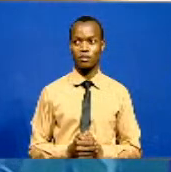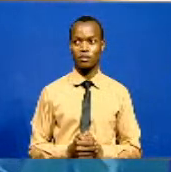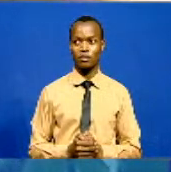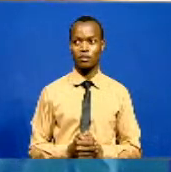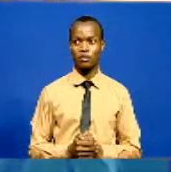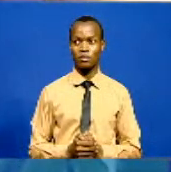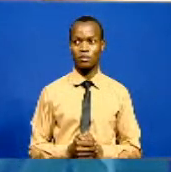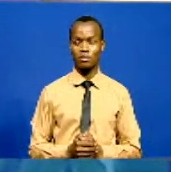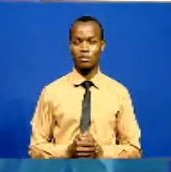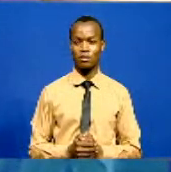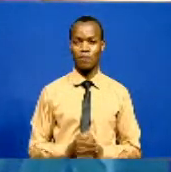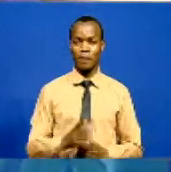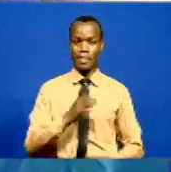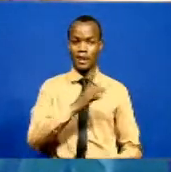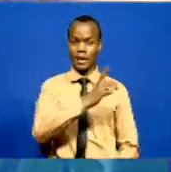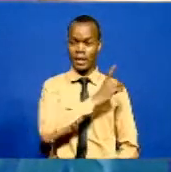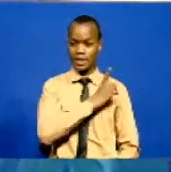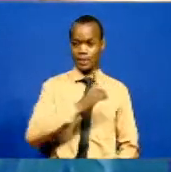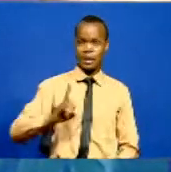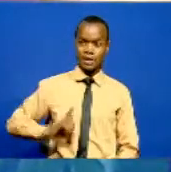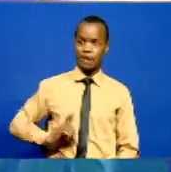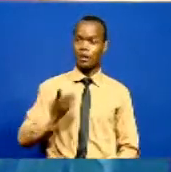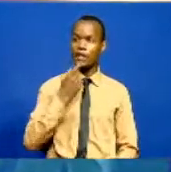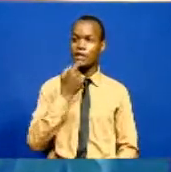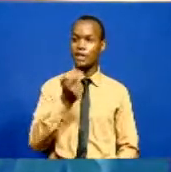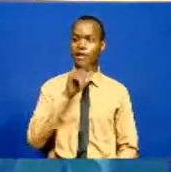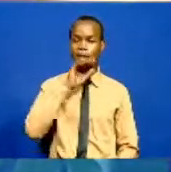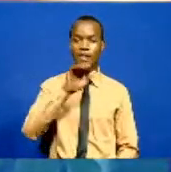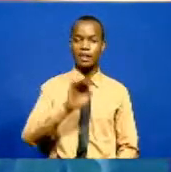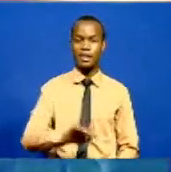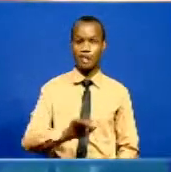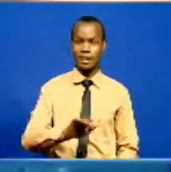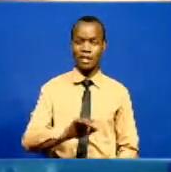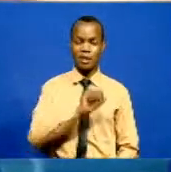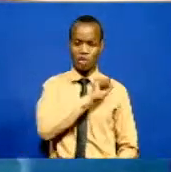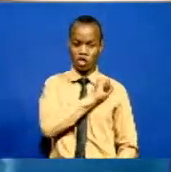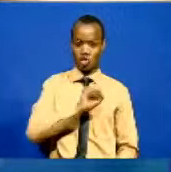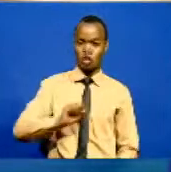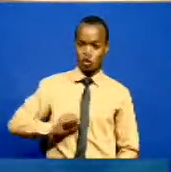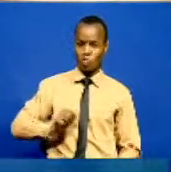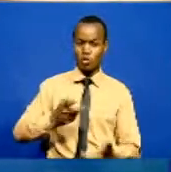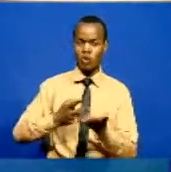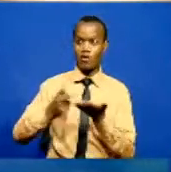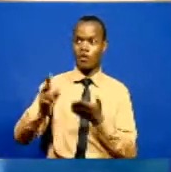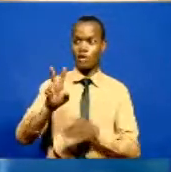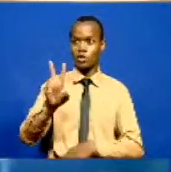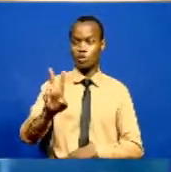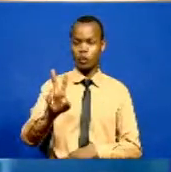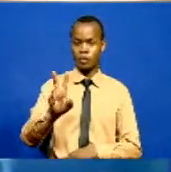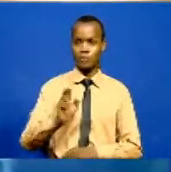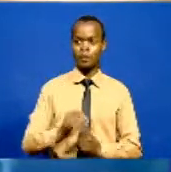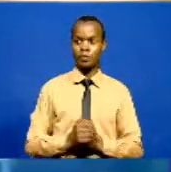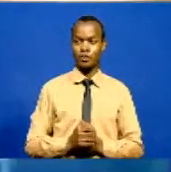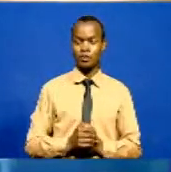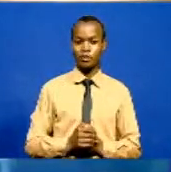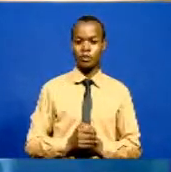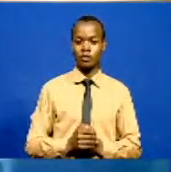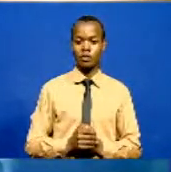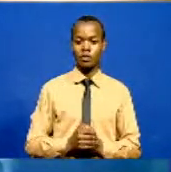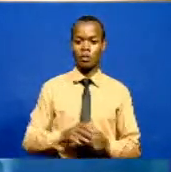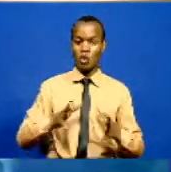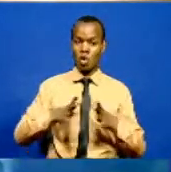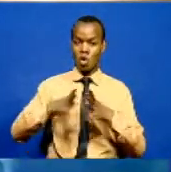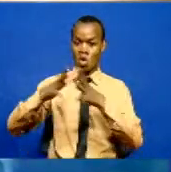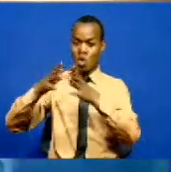This is what David told his son Solomon. Verse 2. I go all the way of all